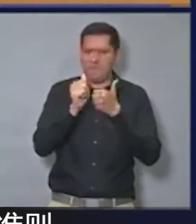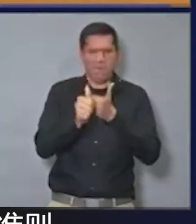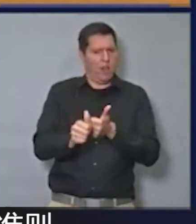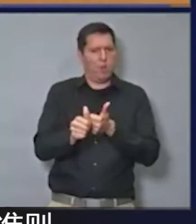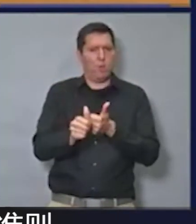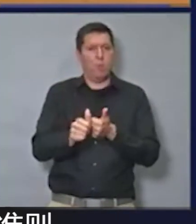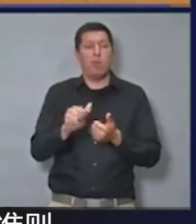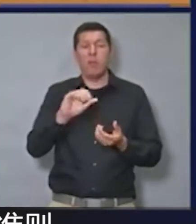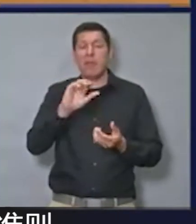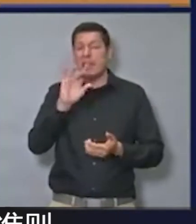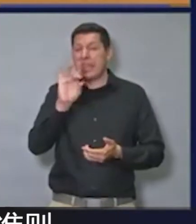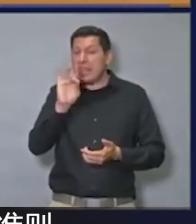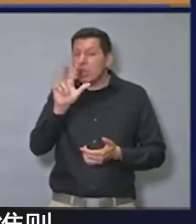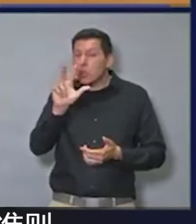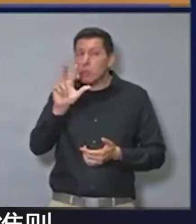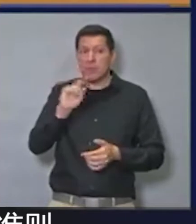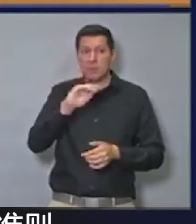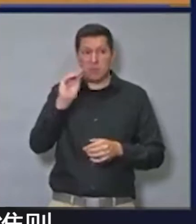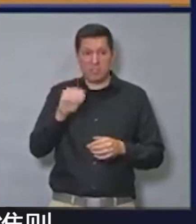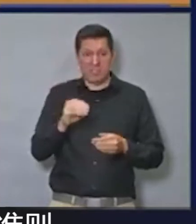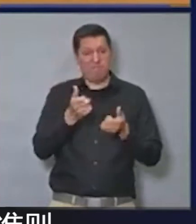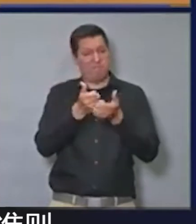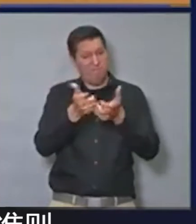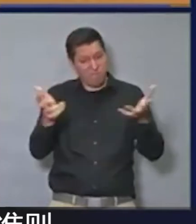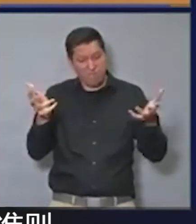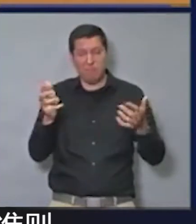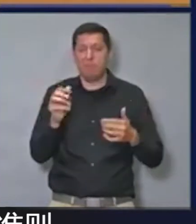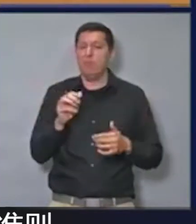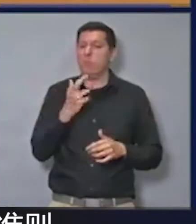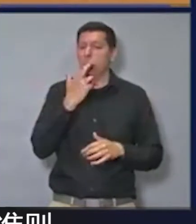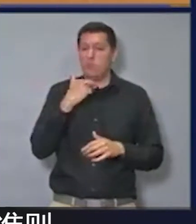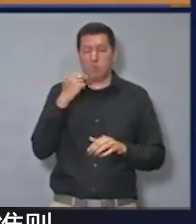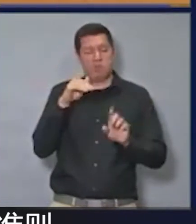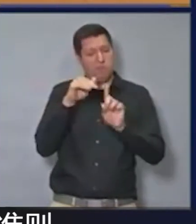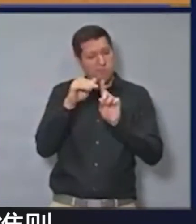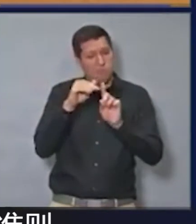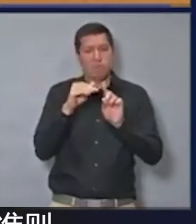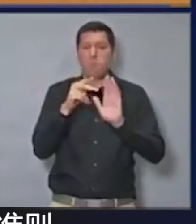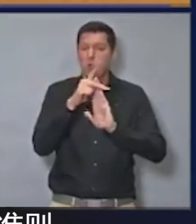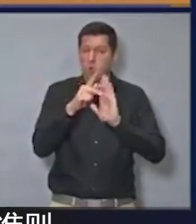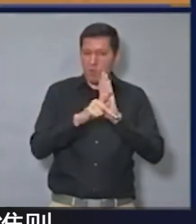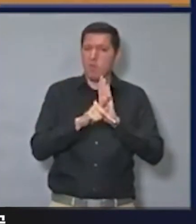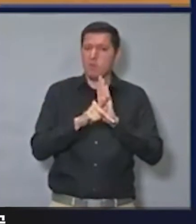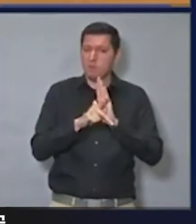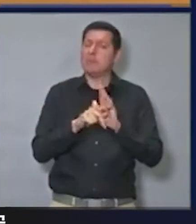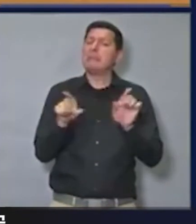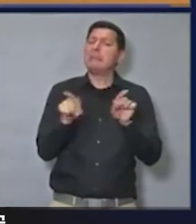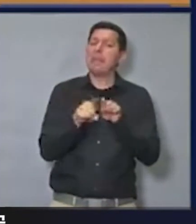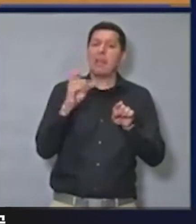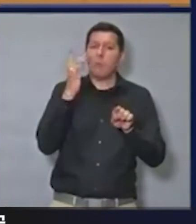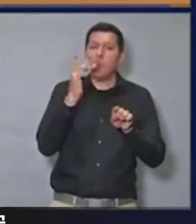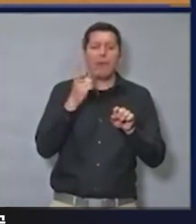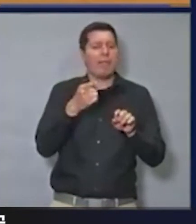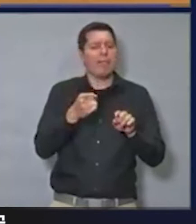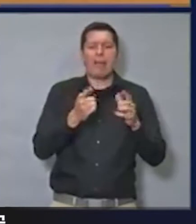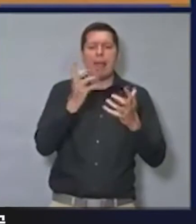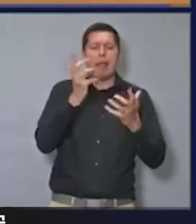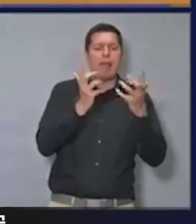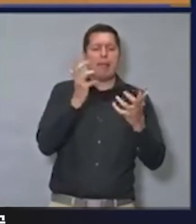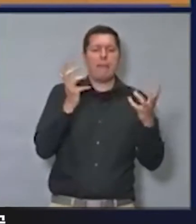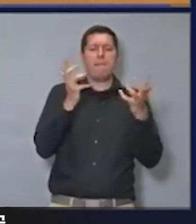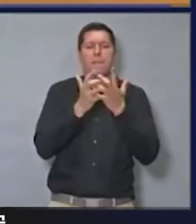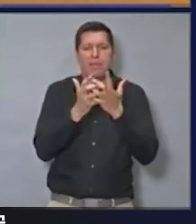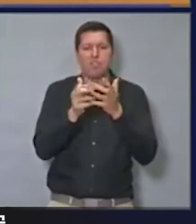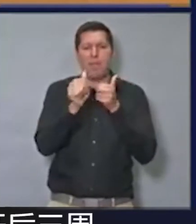provided 83% of the restaurants that they visited with protocols also because they were struggling to be in